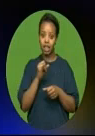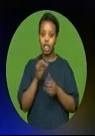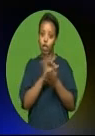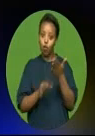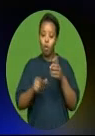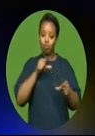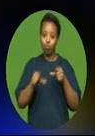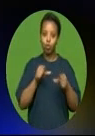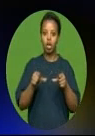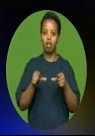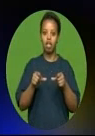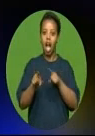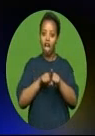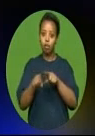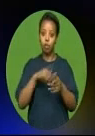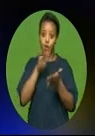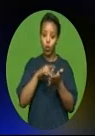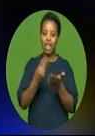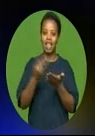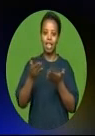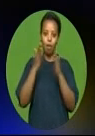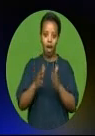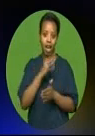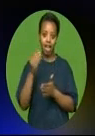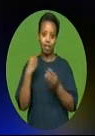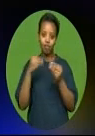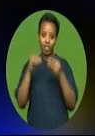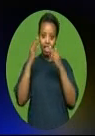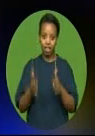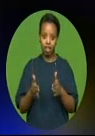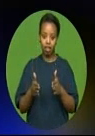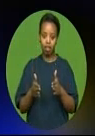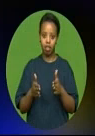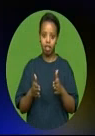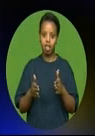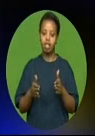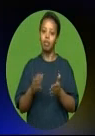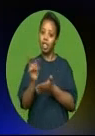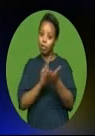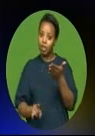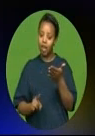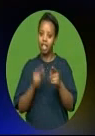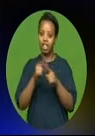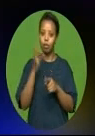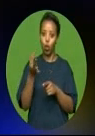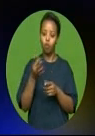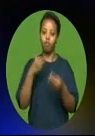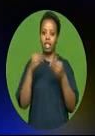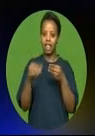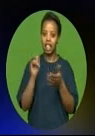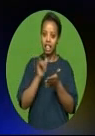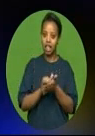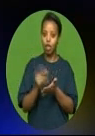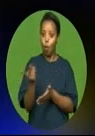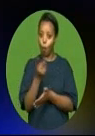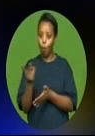contract agreement between the buyer and the seller, specifying the terms of sales that